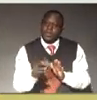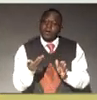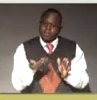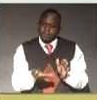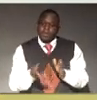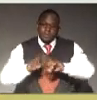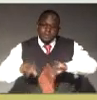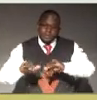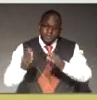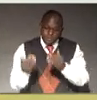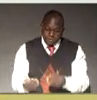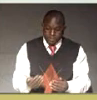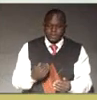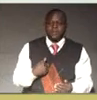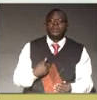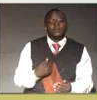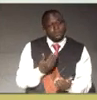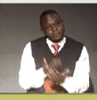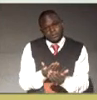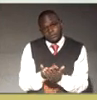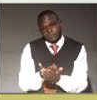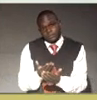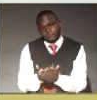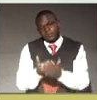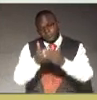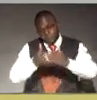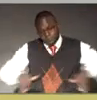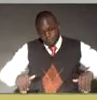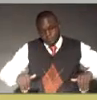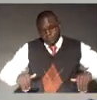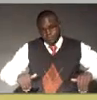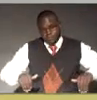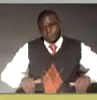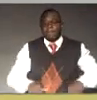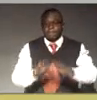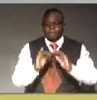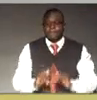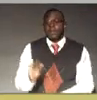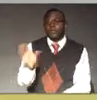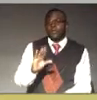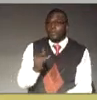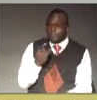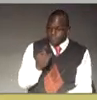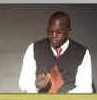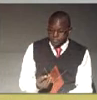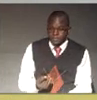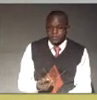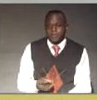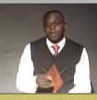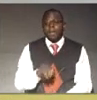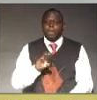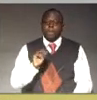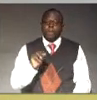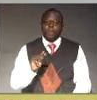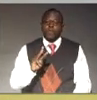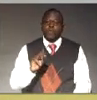investigating here, and I would urge that they desist from that. The commission discovered that Primrose Muwanga had